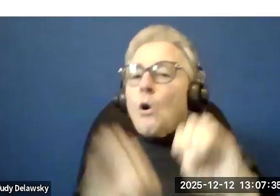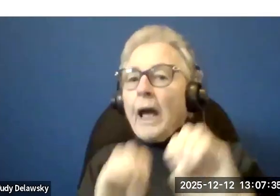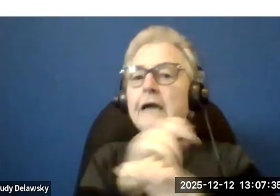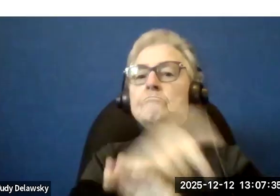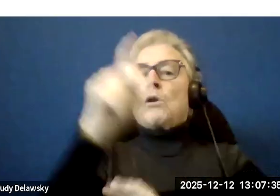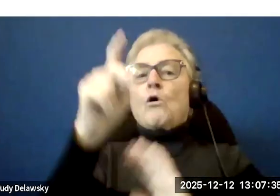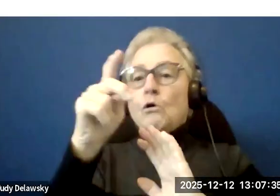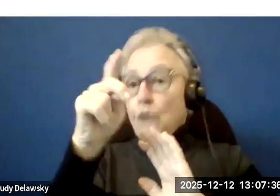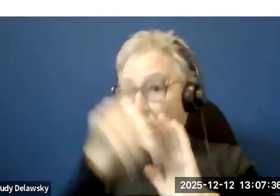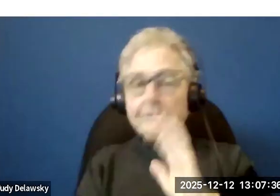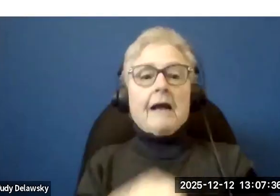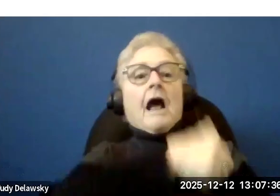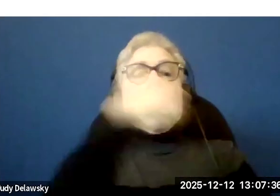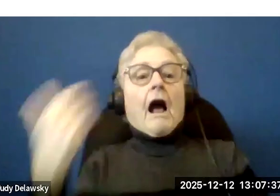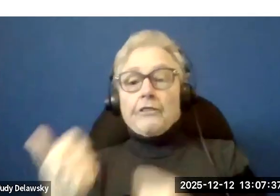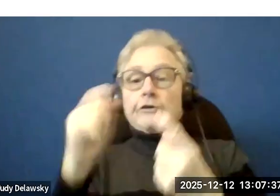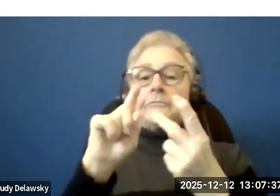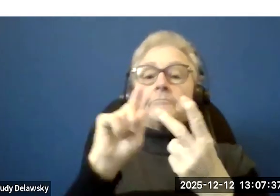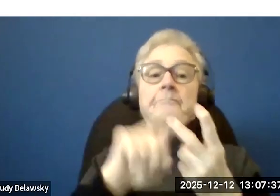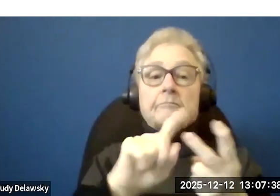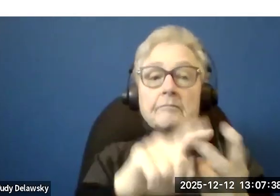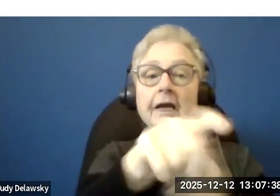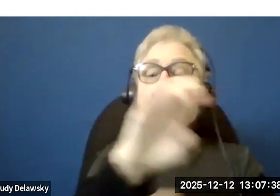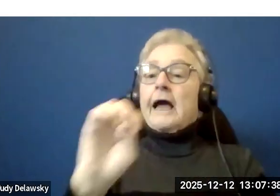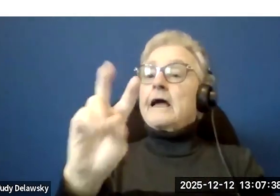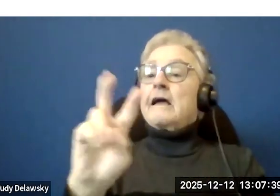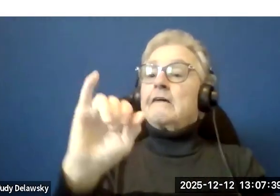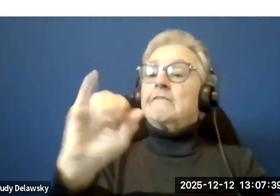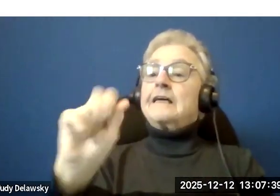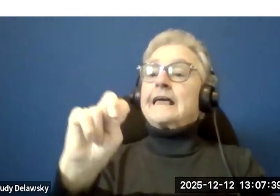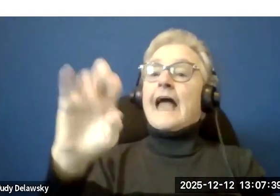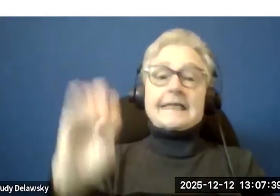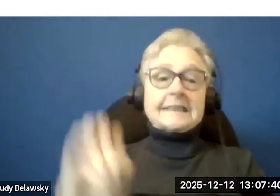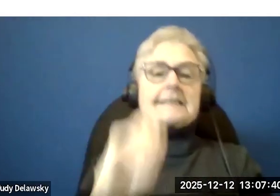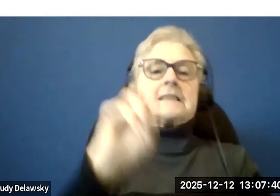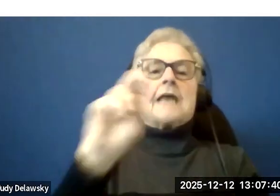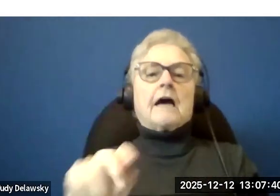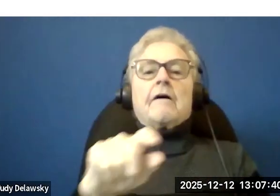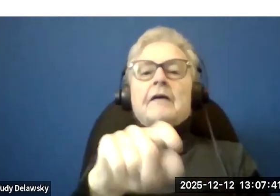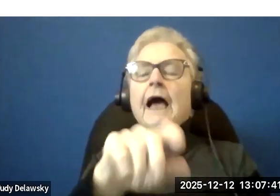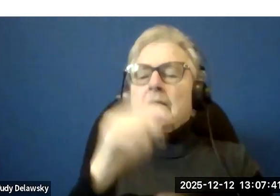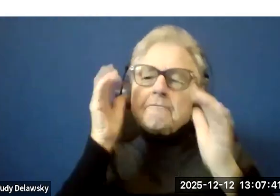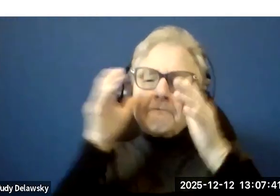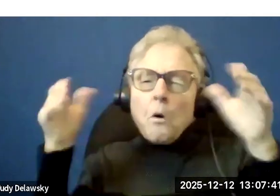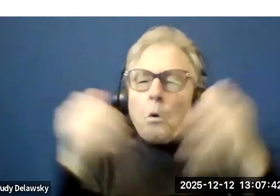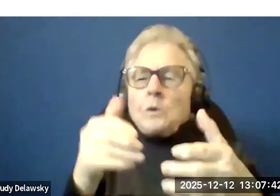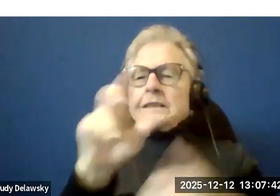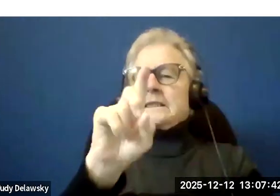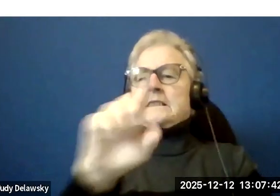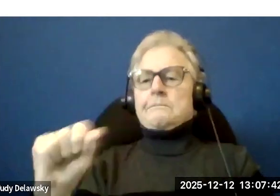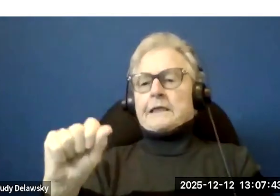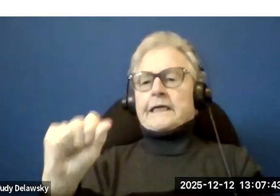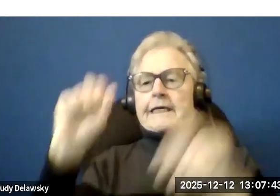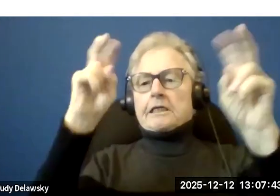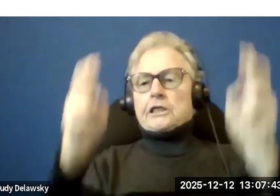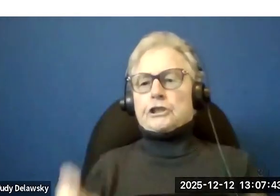this project are Eviance, which is a national disability-led organization focused on disability issues, and they